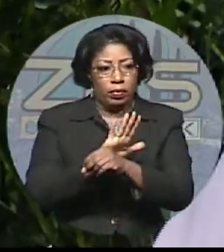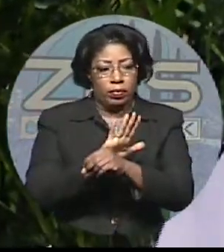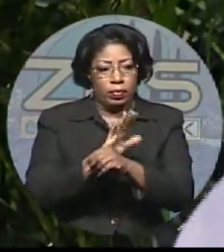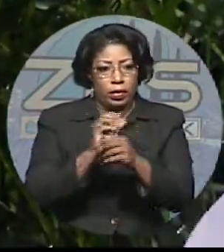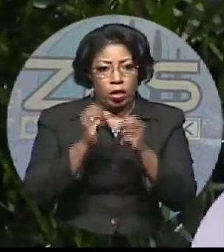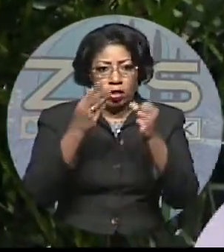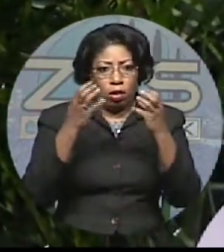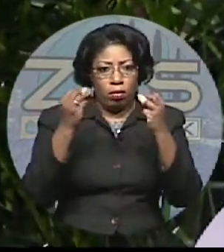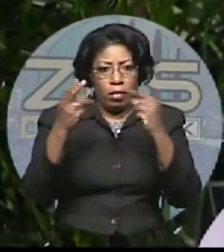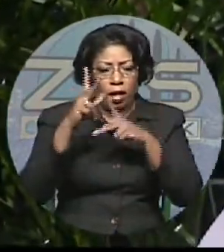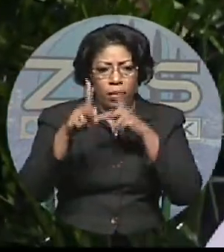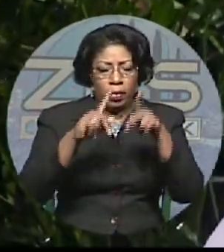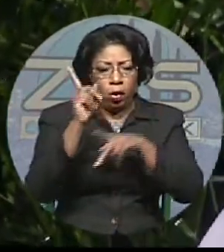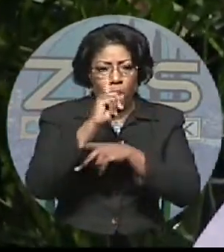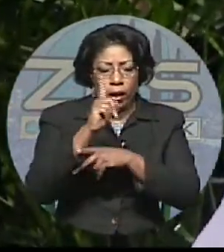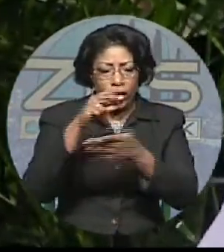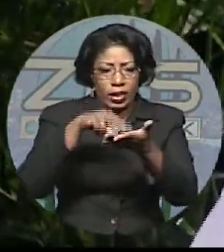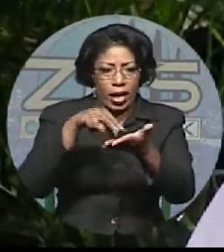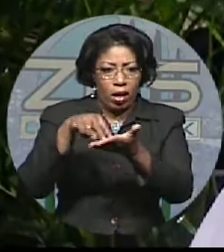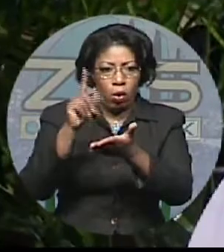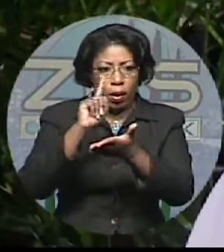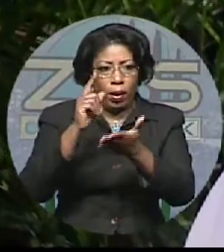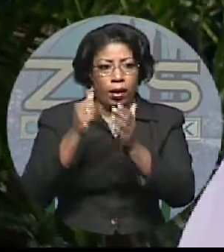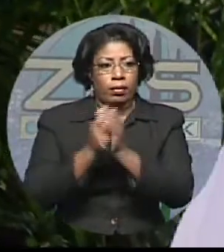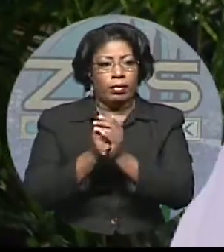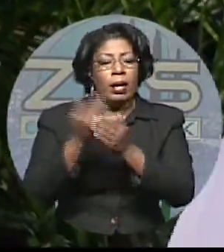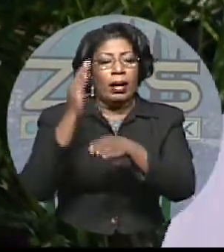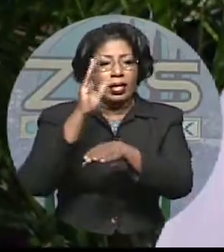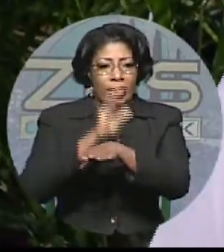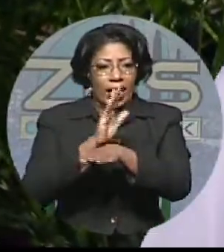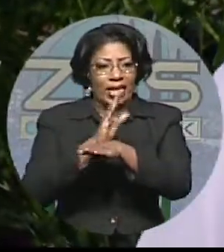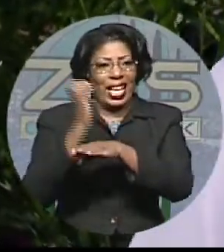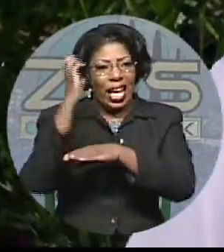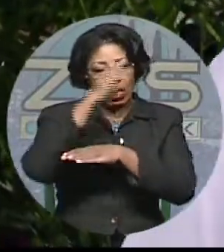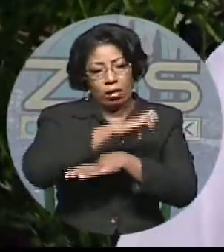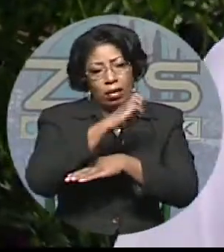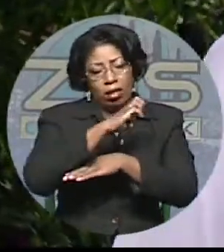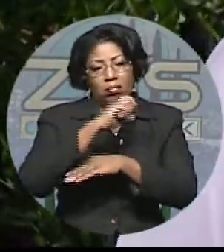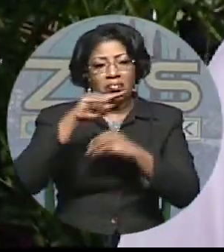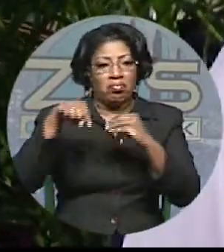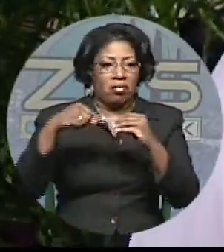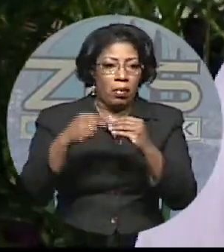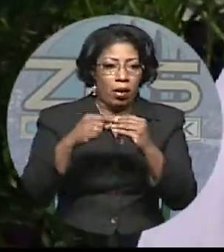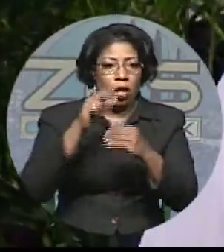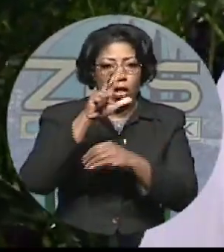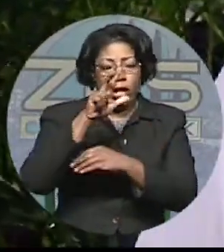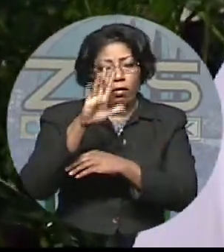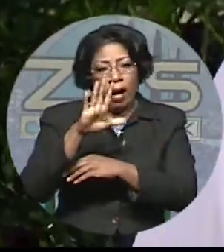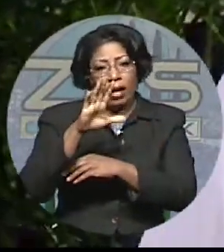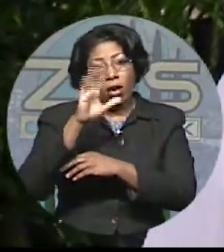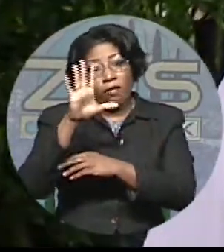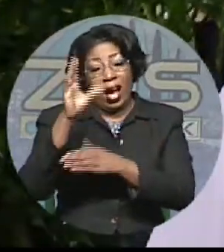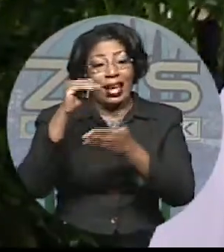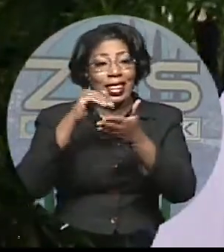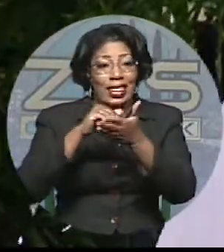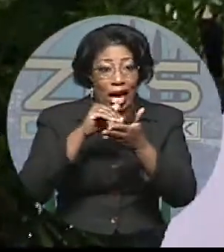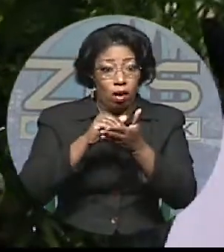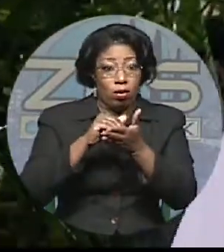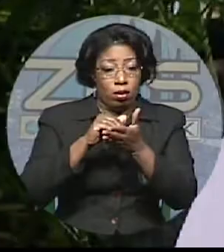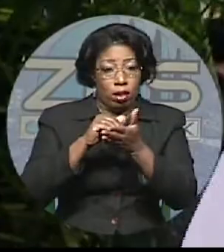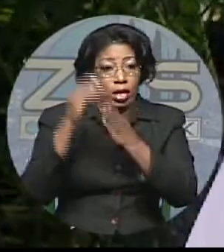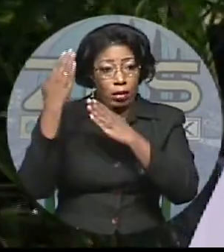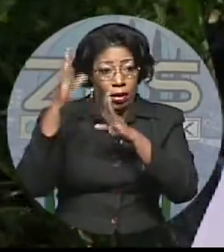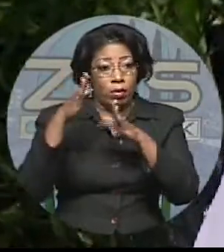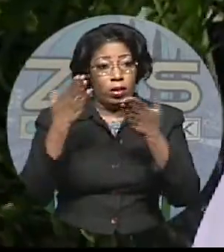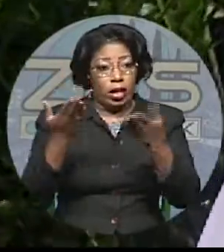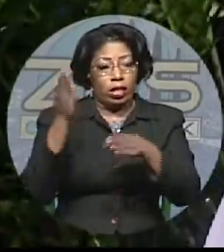there, I was like, where are we going to hold these people tonight? Tonight, the police estimated to me that there was about 35 to 5,000 people on the periphery of this